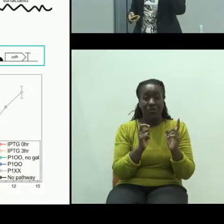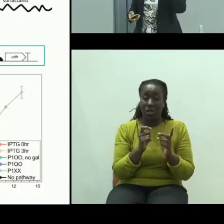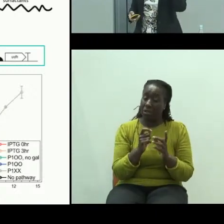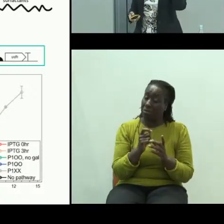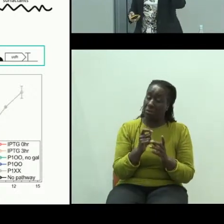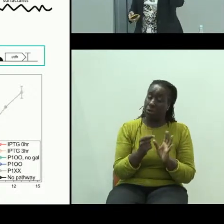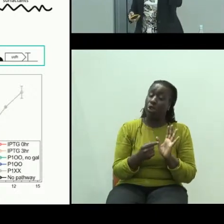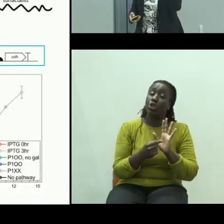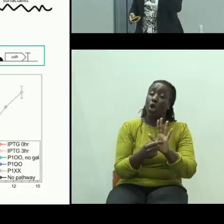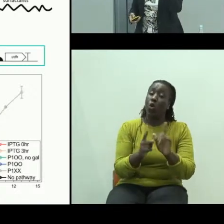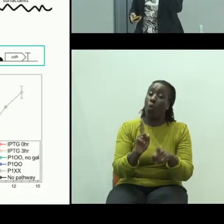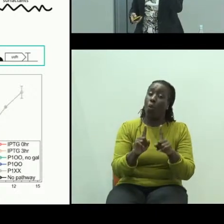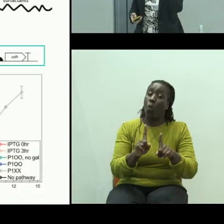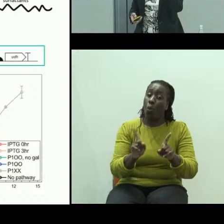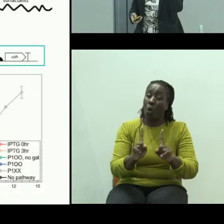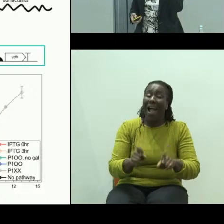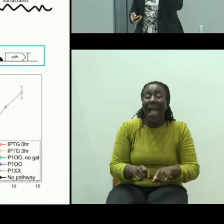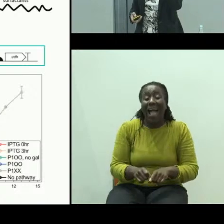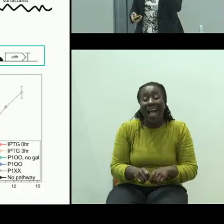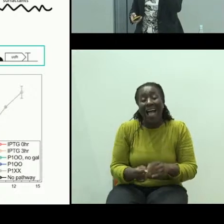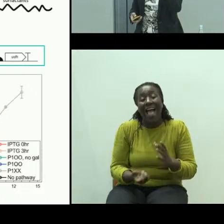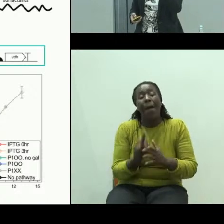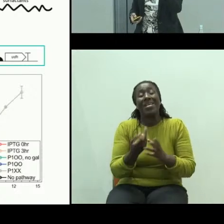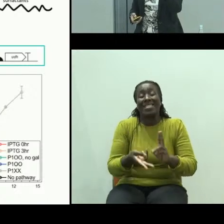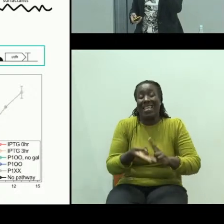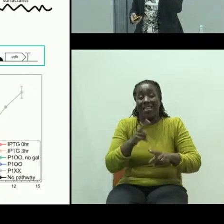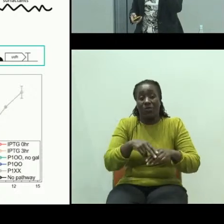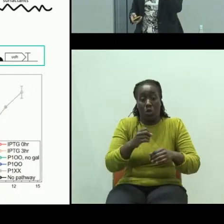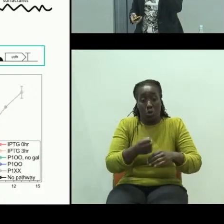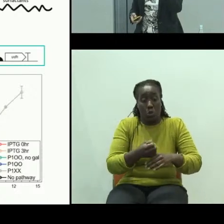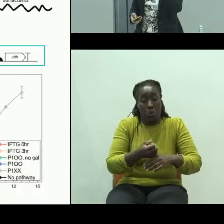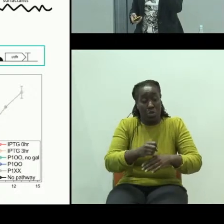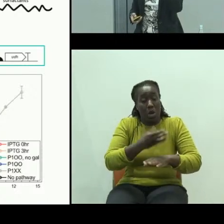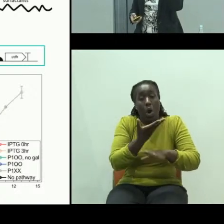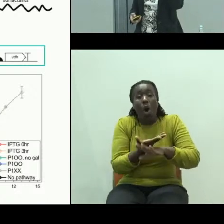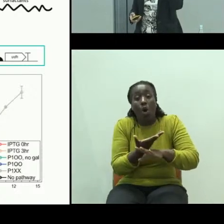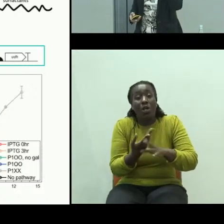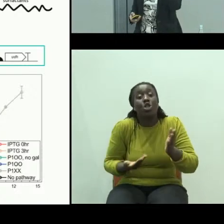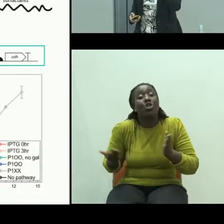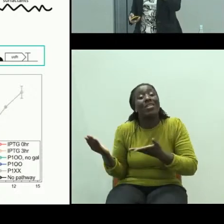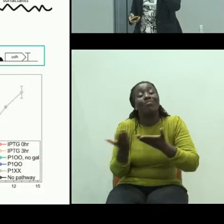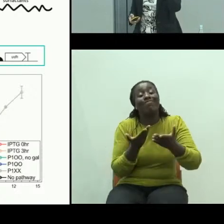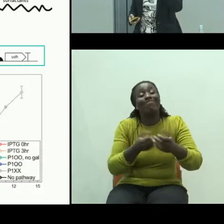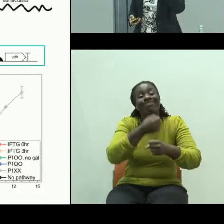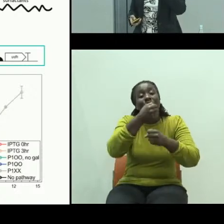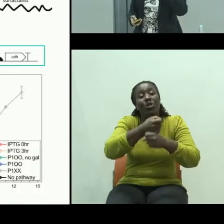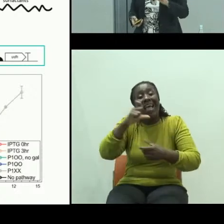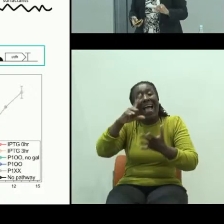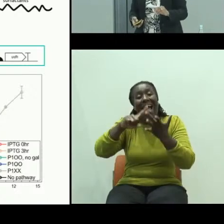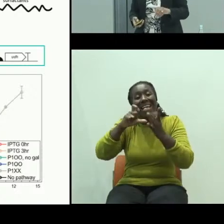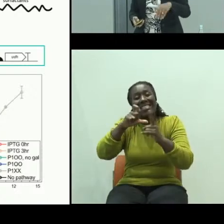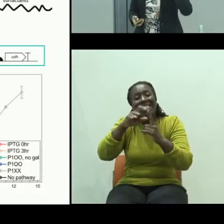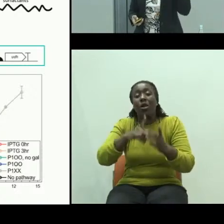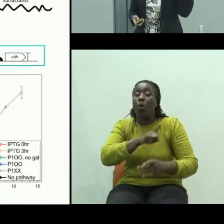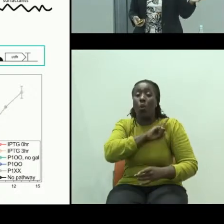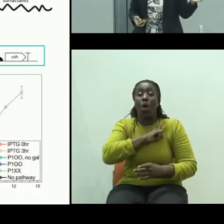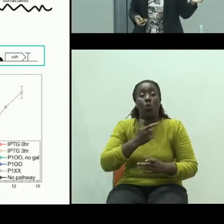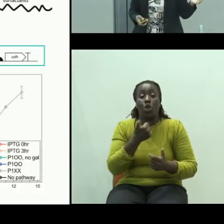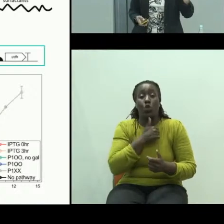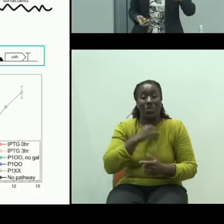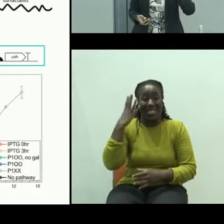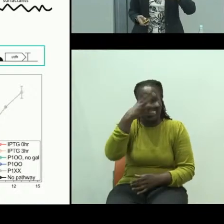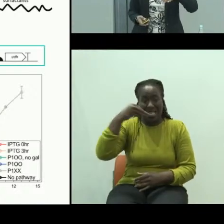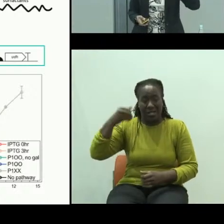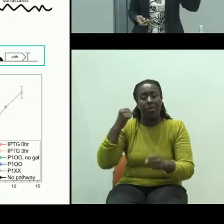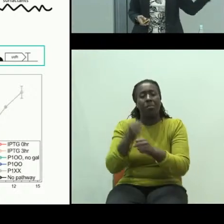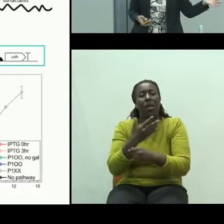happens if those genes are being turned on because we've added galacturonic acid, meaning we're using our sensor to do the work, or if we've